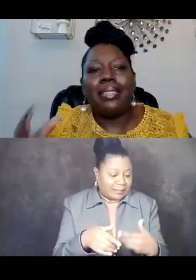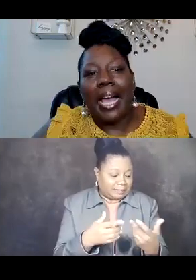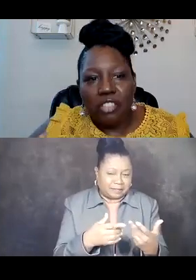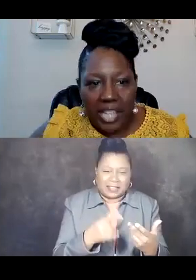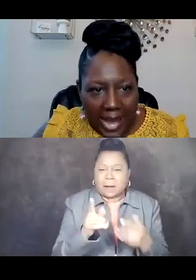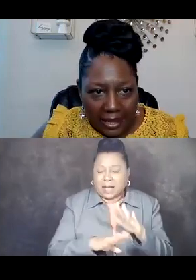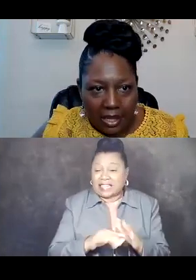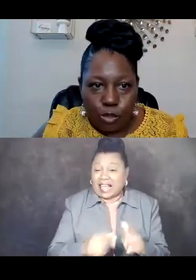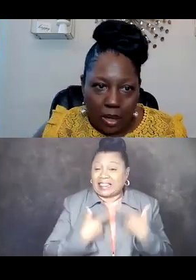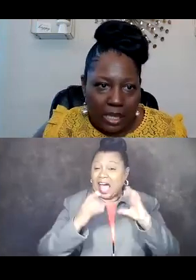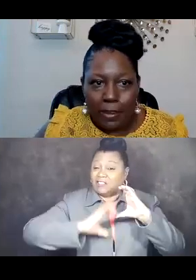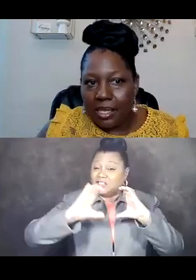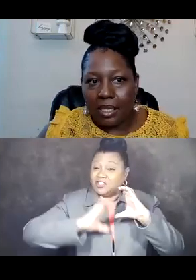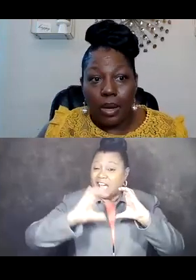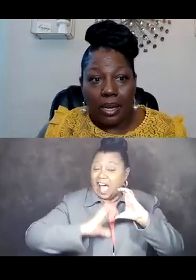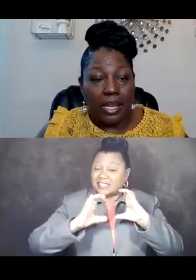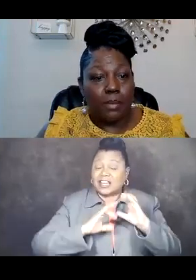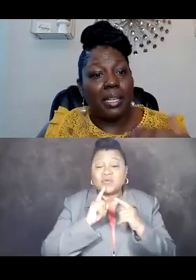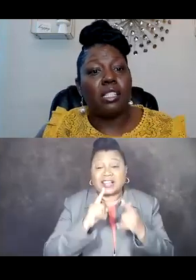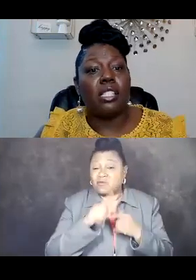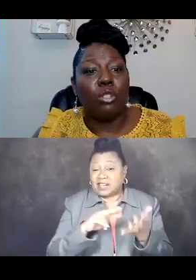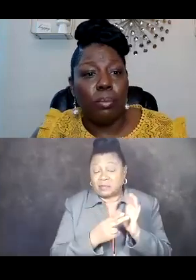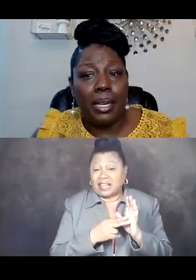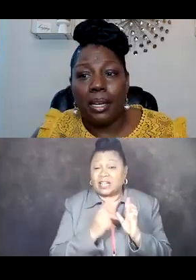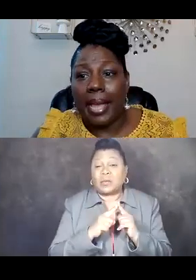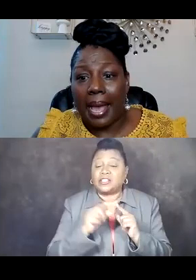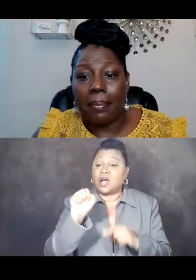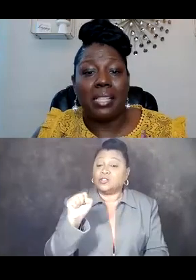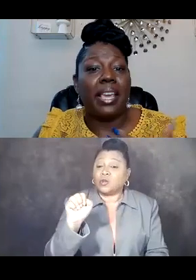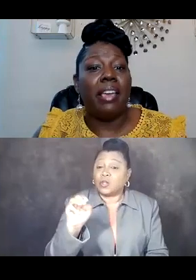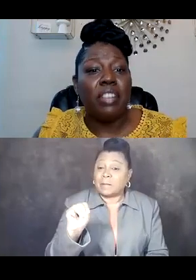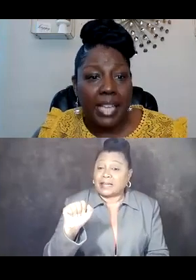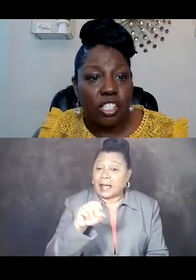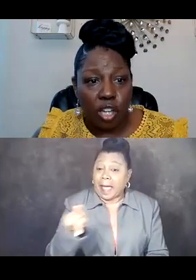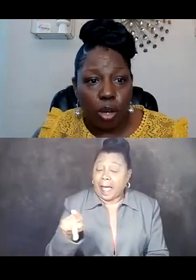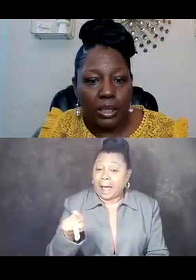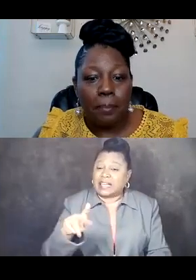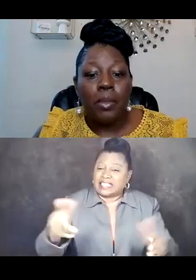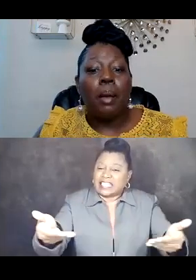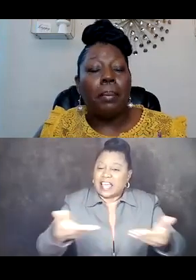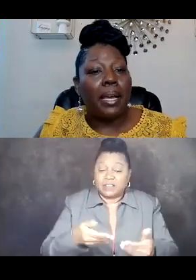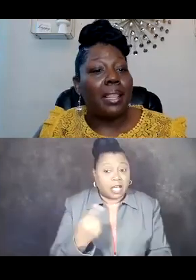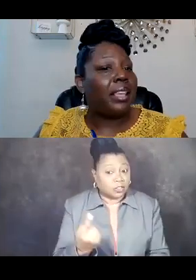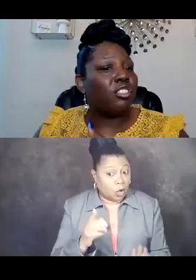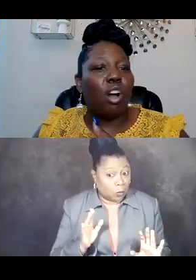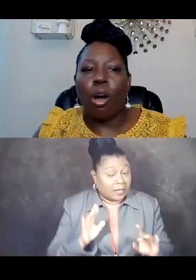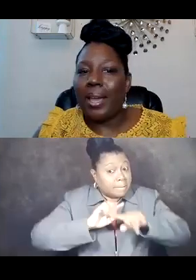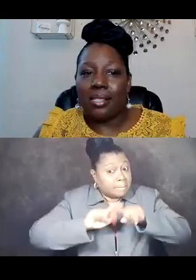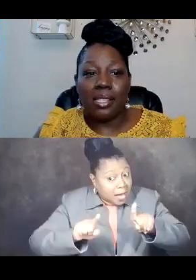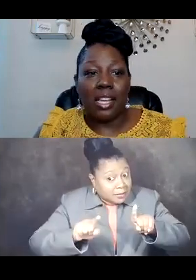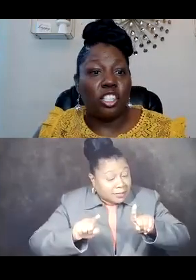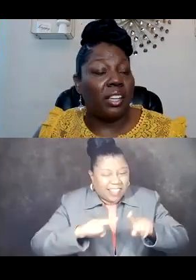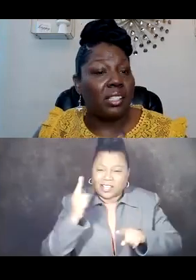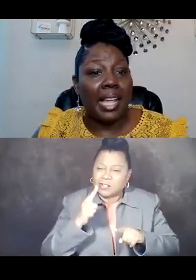basically live chat is what is basically what it is, but it's a social media app. It's invitation only, but there's